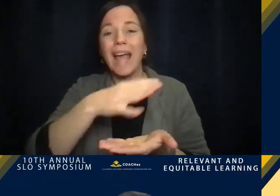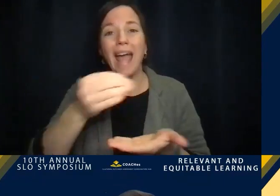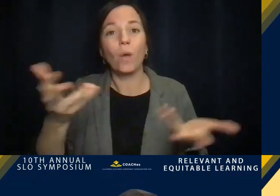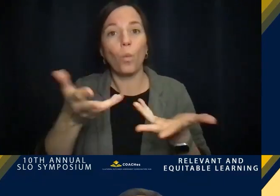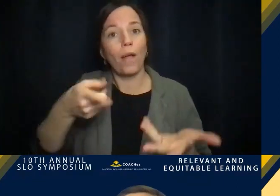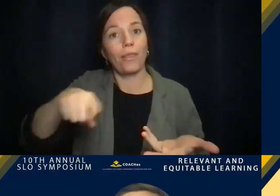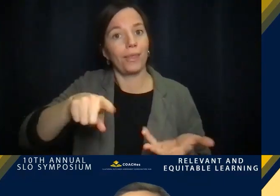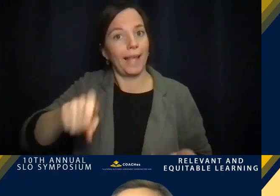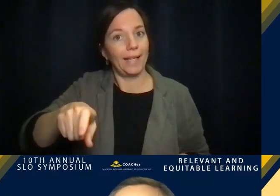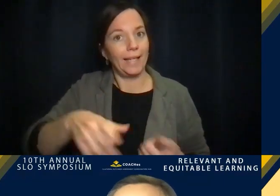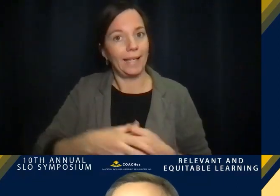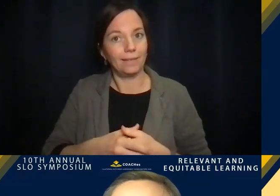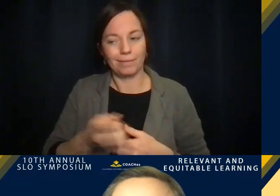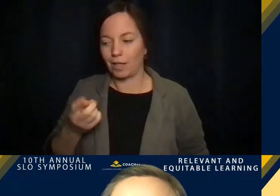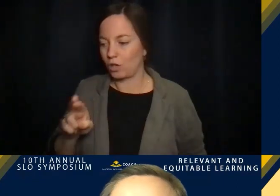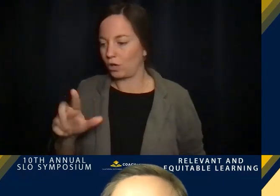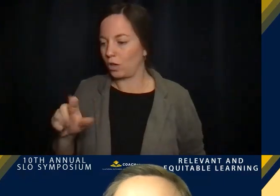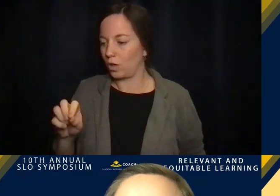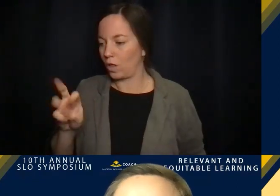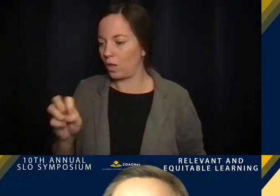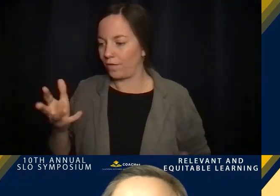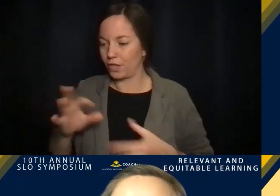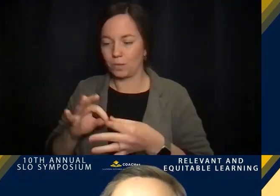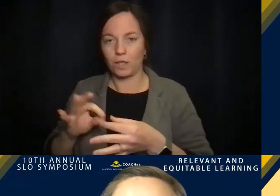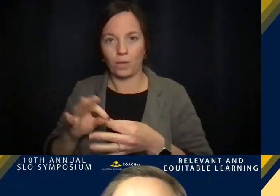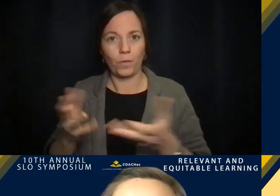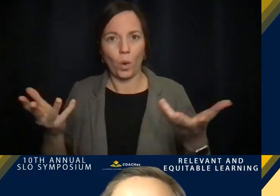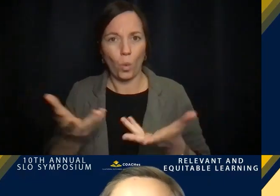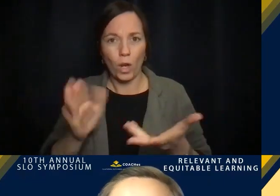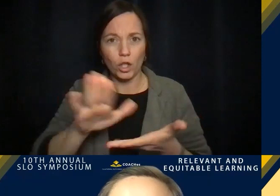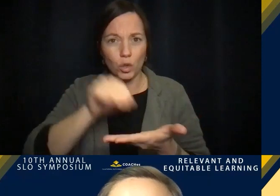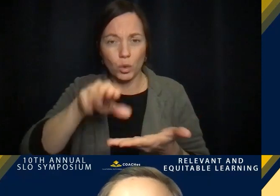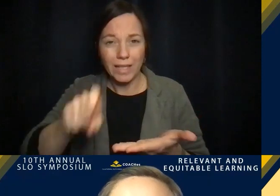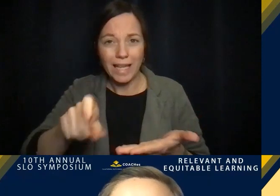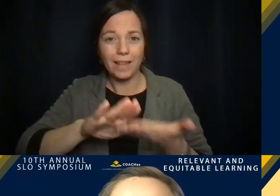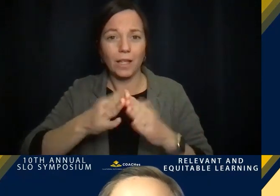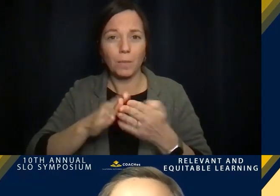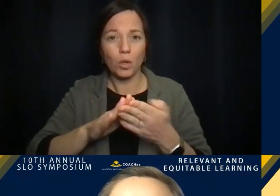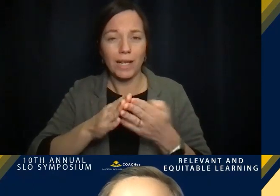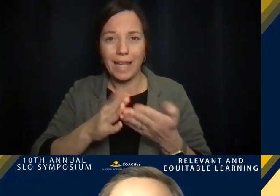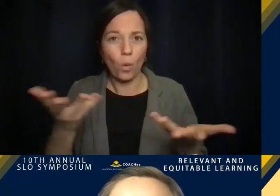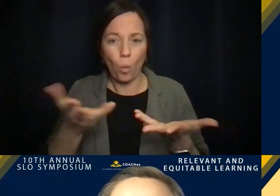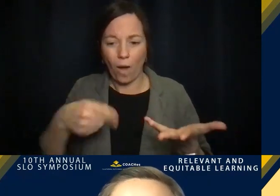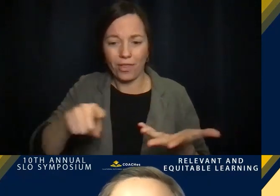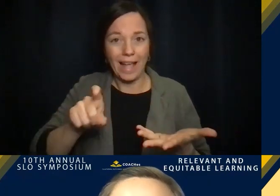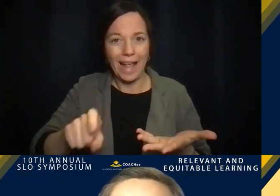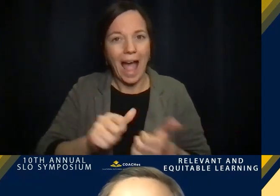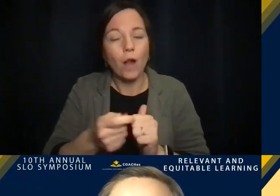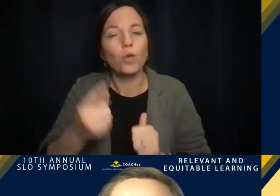Dr. Lowe said. What do your students need? What does your community need? How do you know that you're